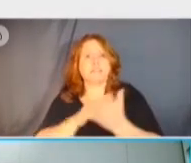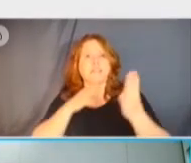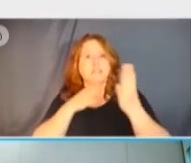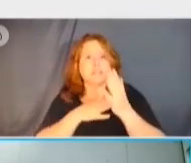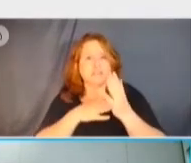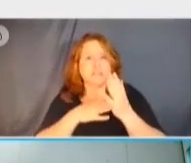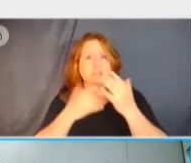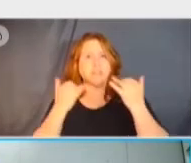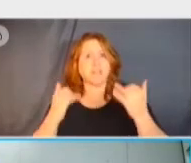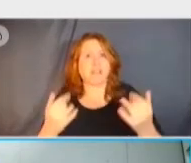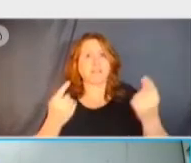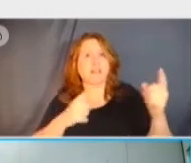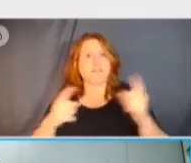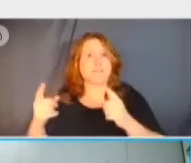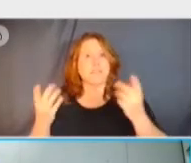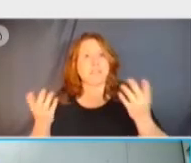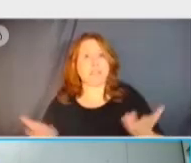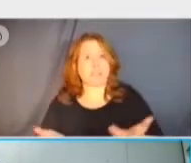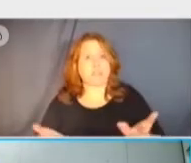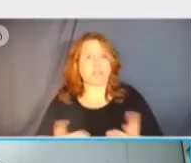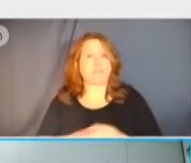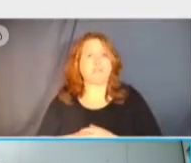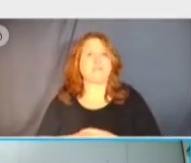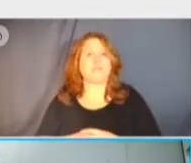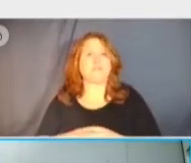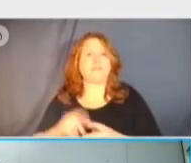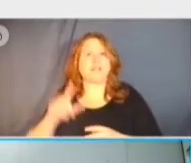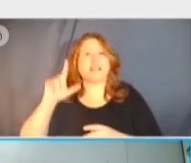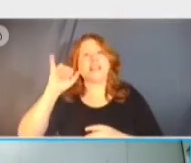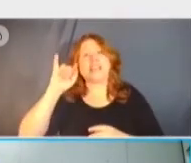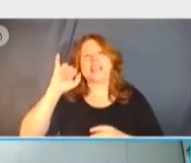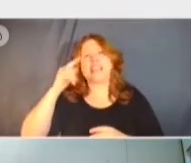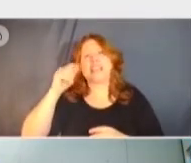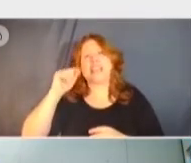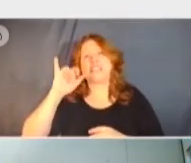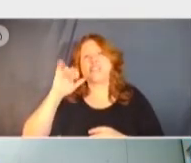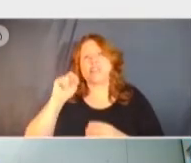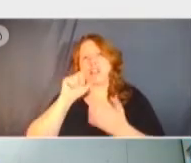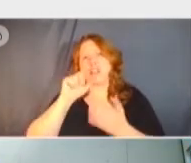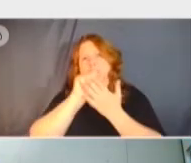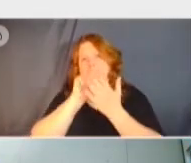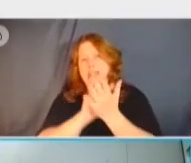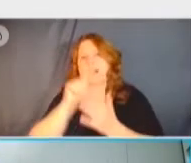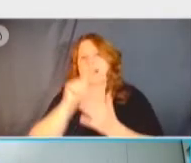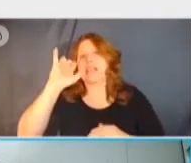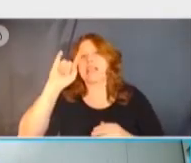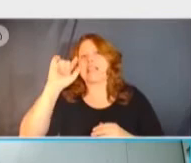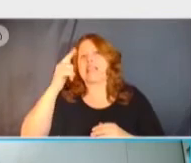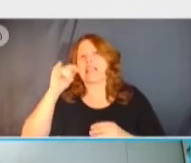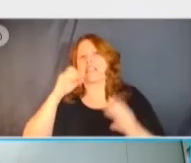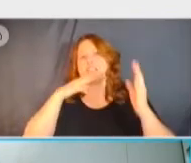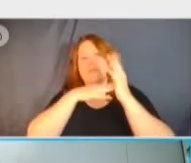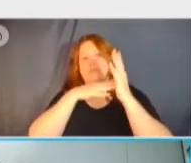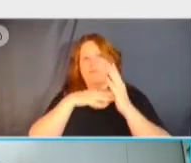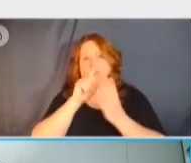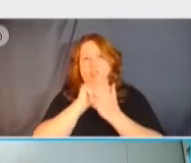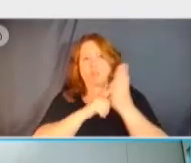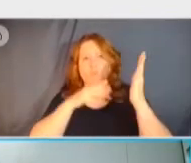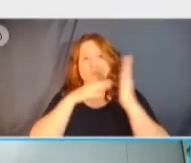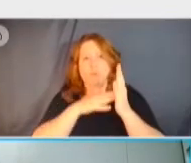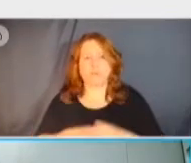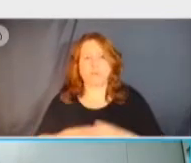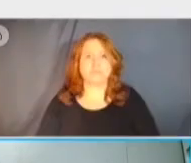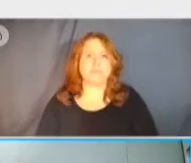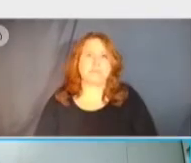that that commenced prior to the last meeting. The board made a motion for summary judgment on April